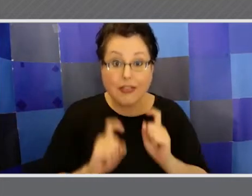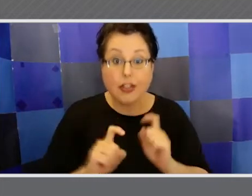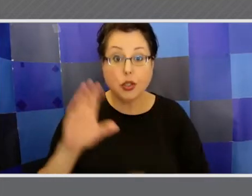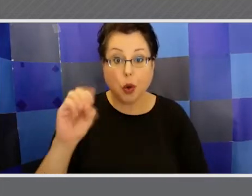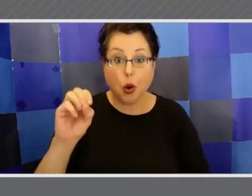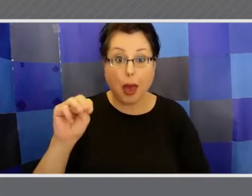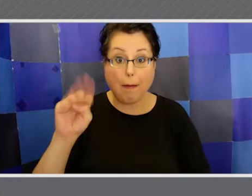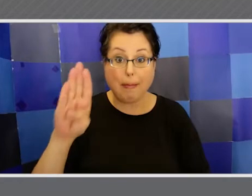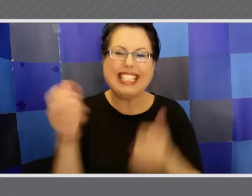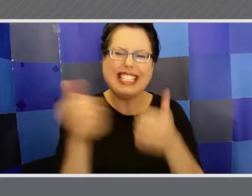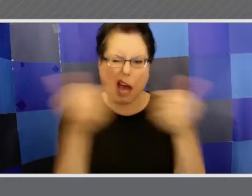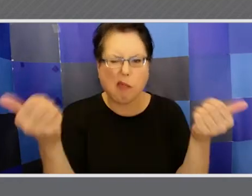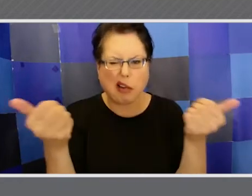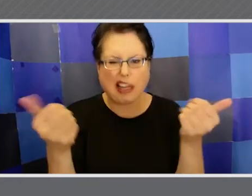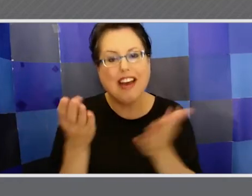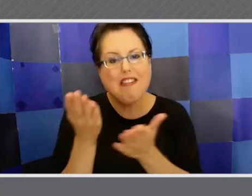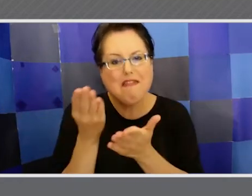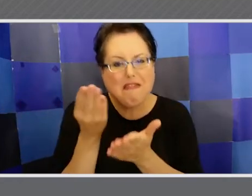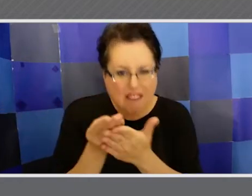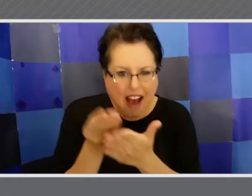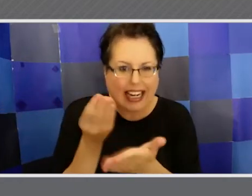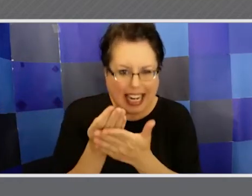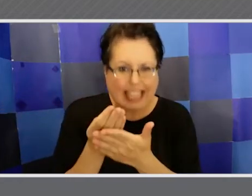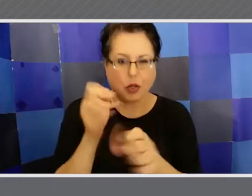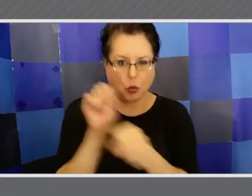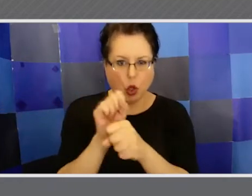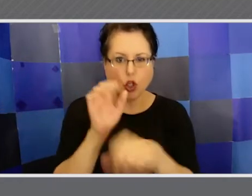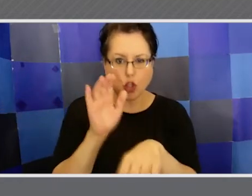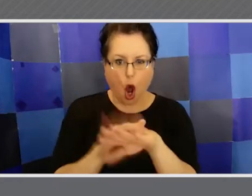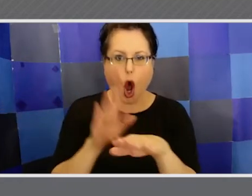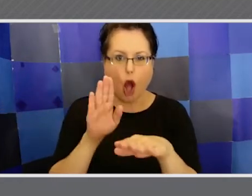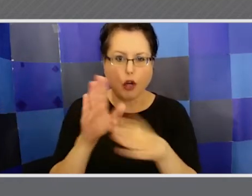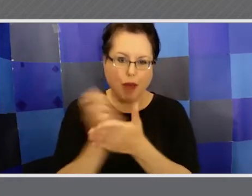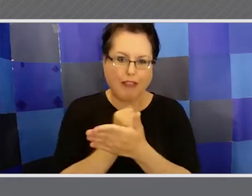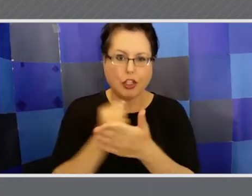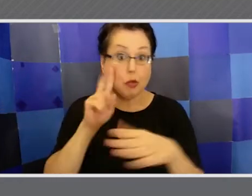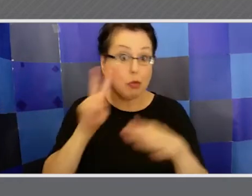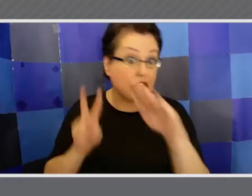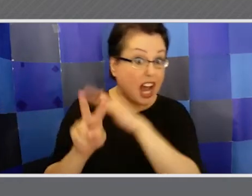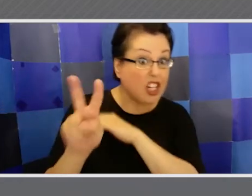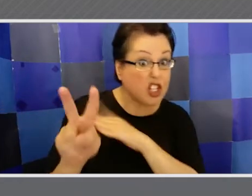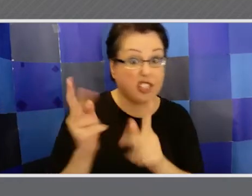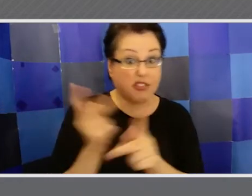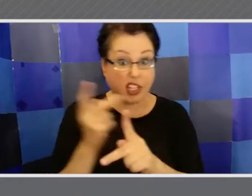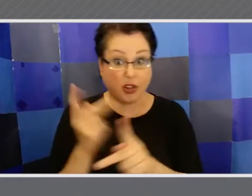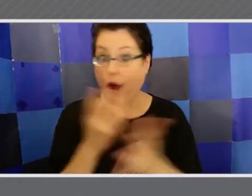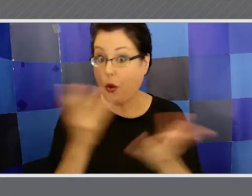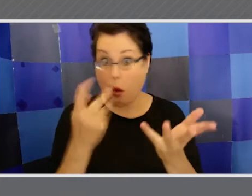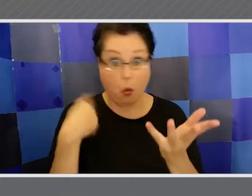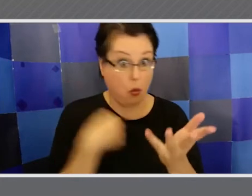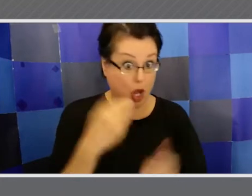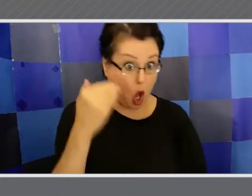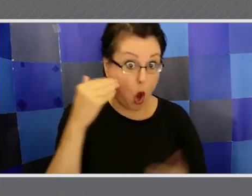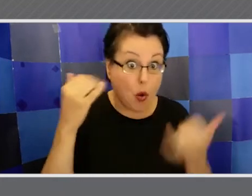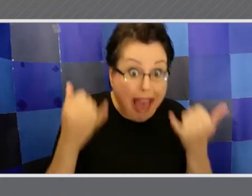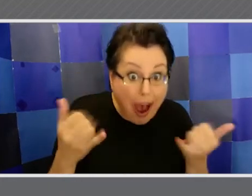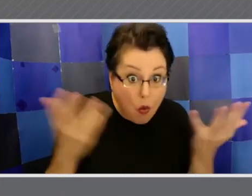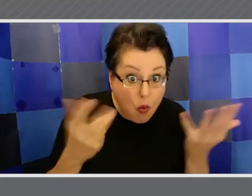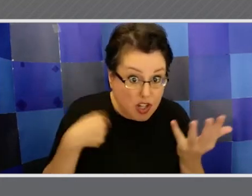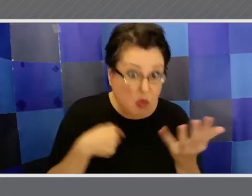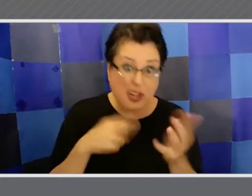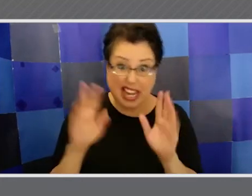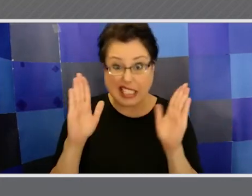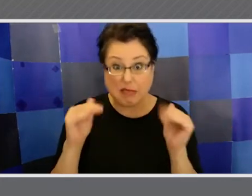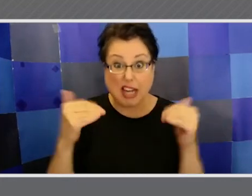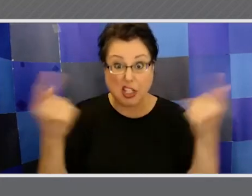Separately, finance works on revenue projections to figure out, okay, based on what we know now, what do we expect to happen